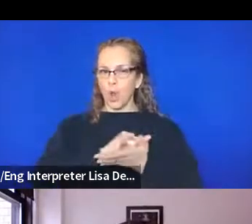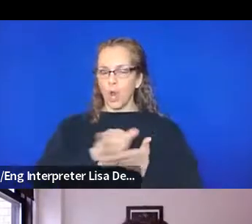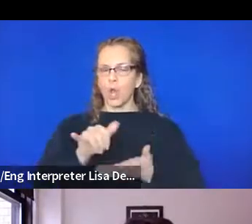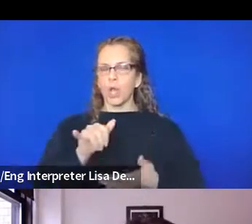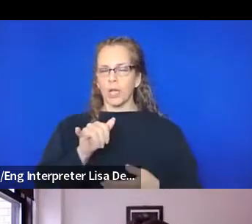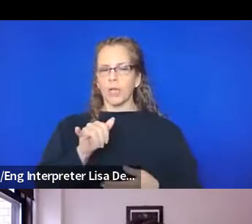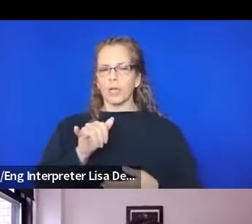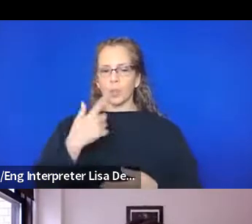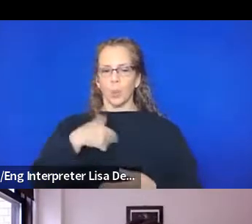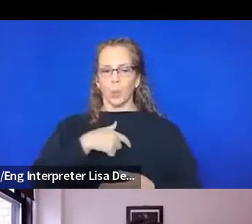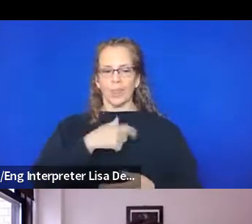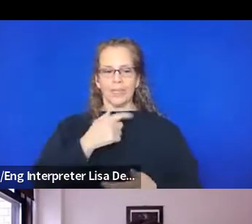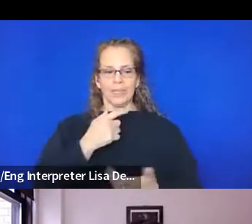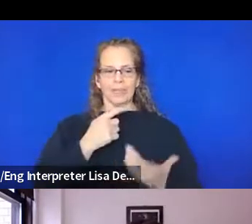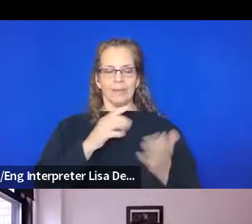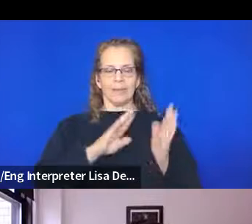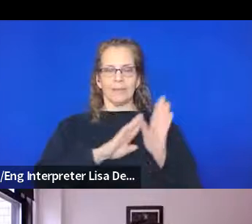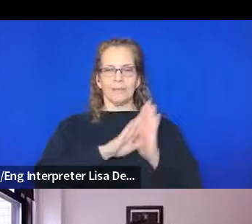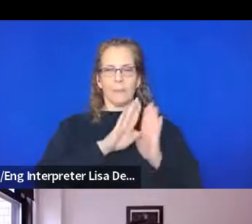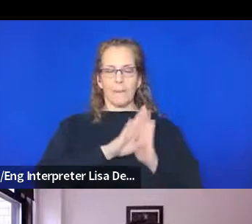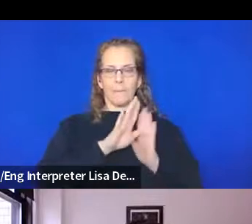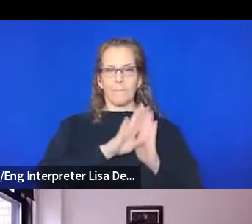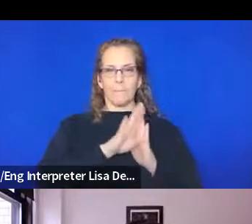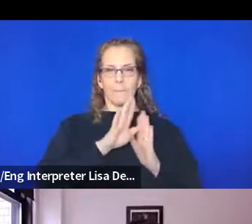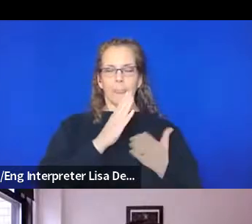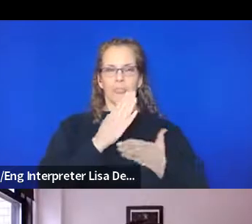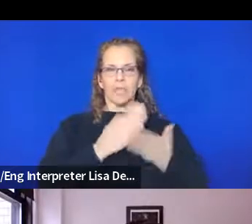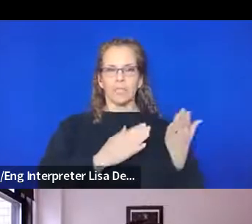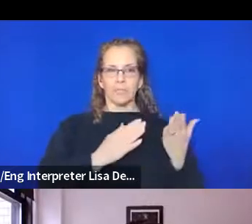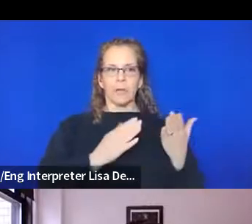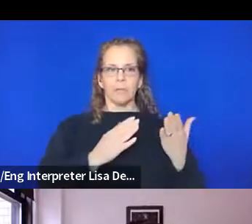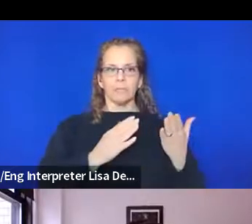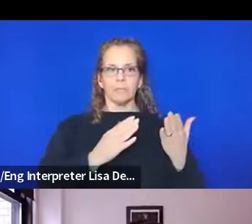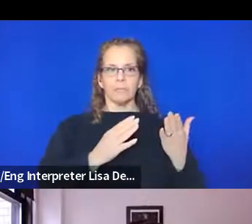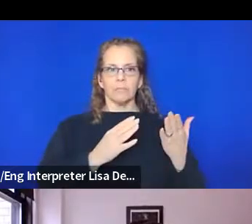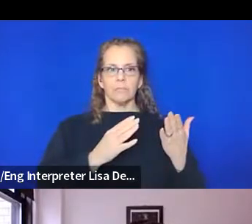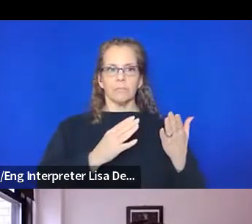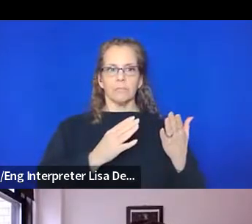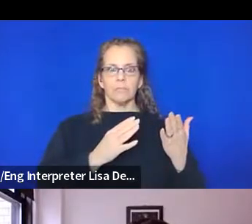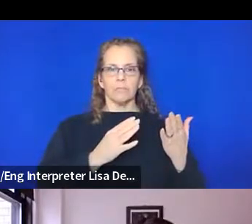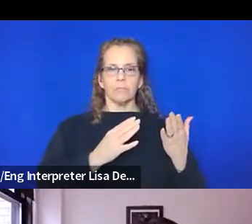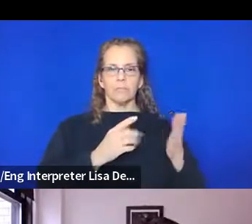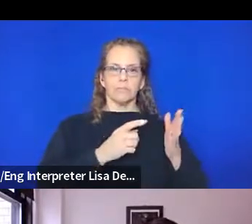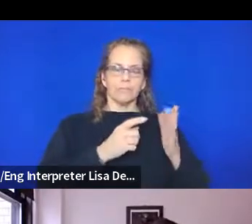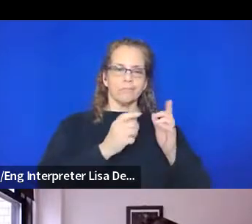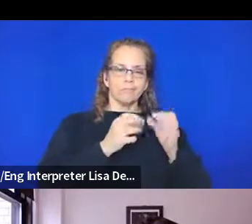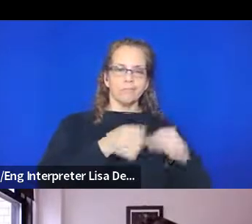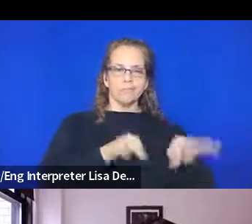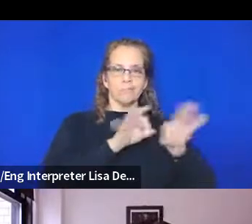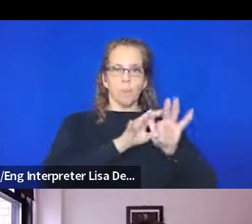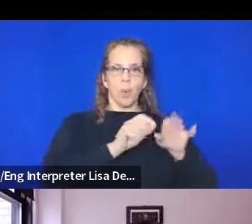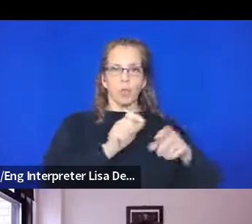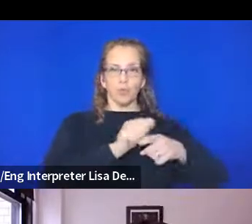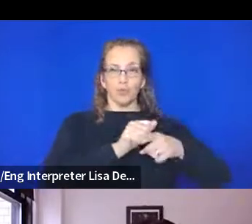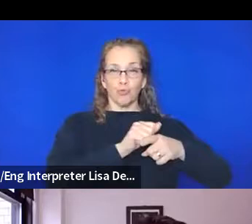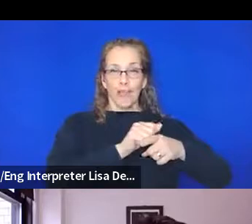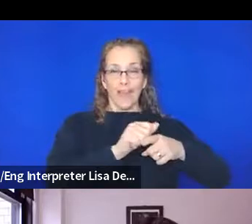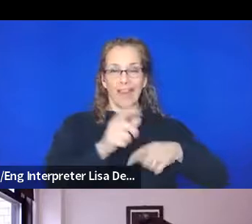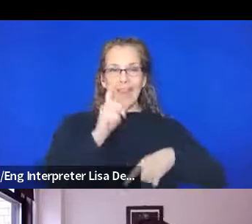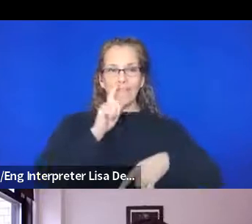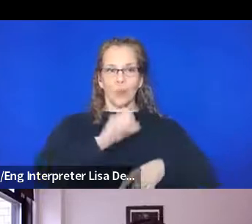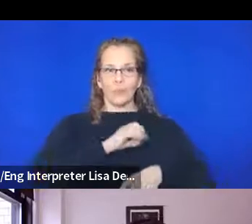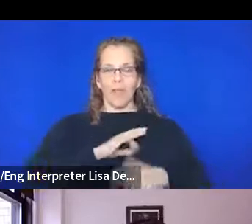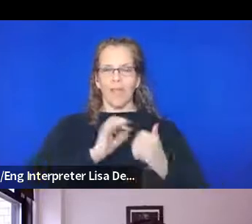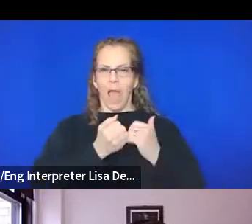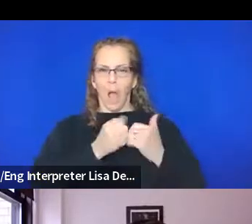developed both like some essential training for staff on how to read and interact with our budget, and you know,